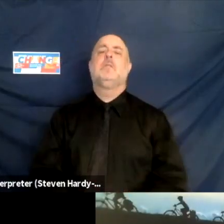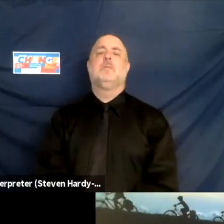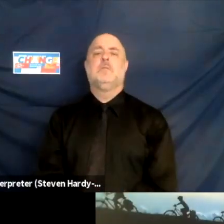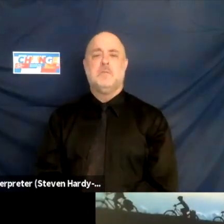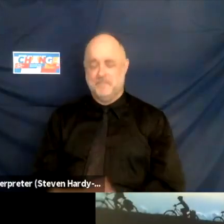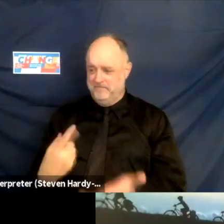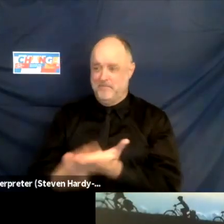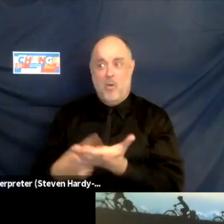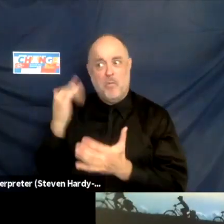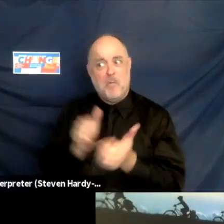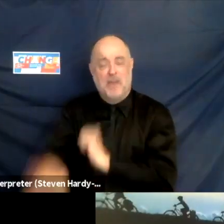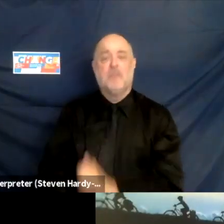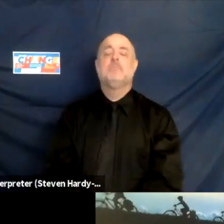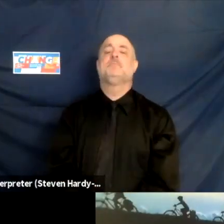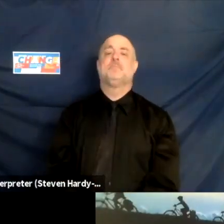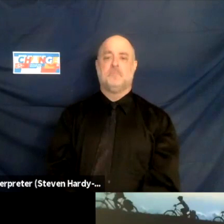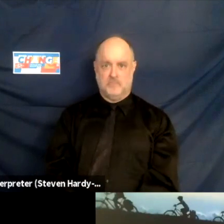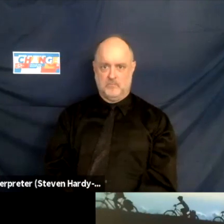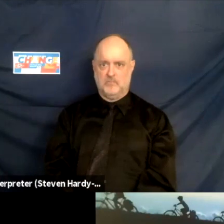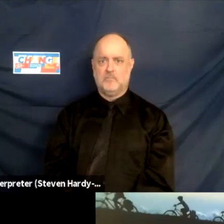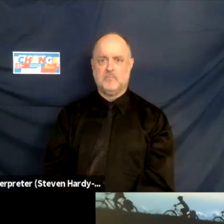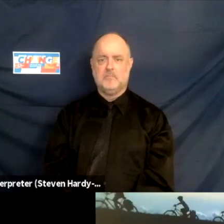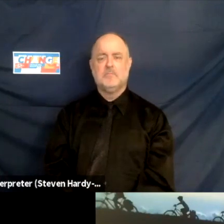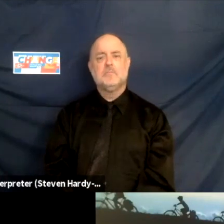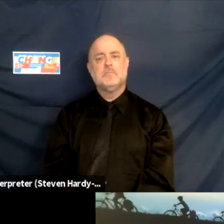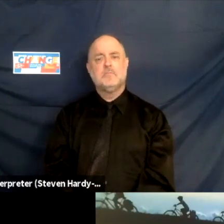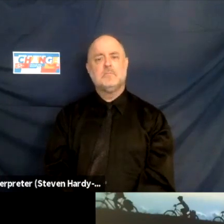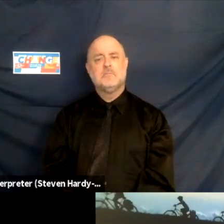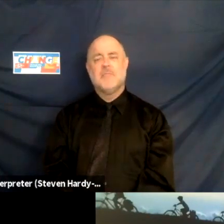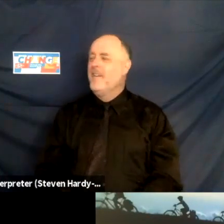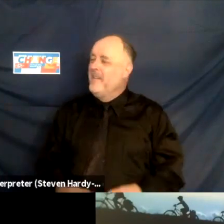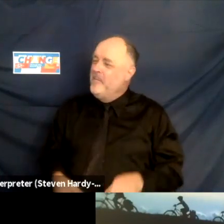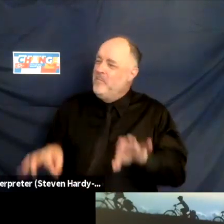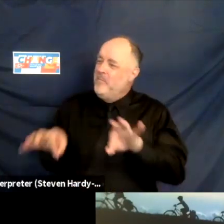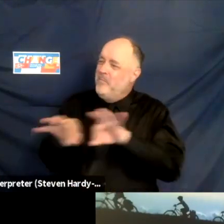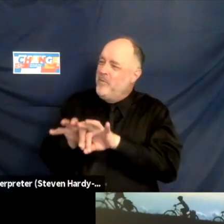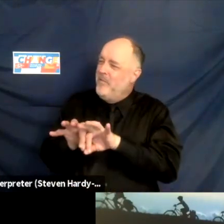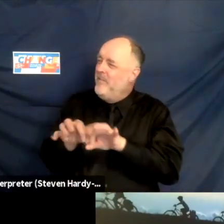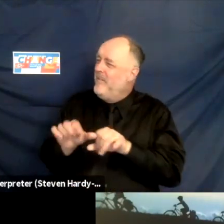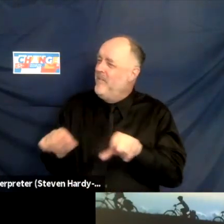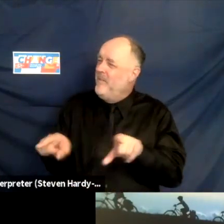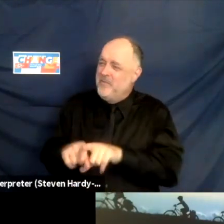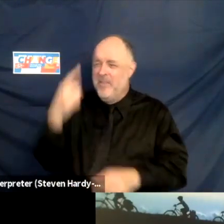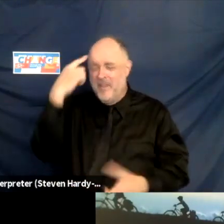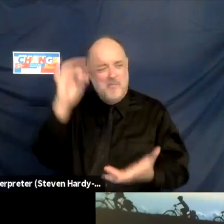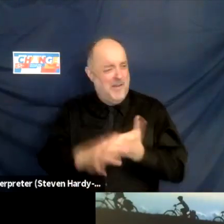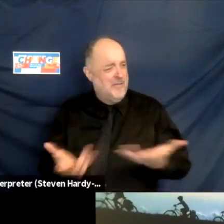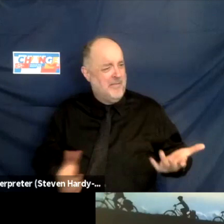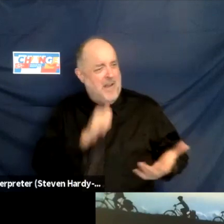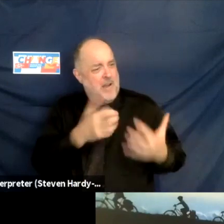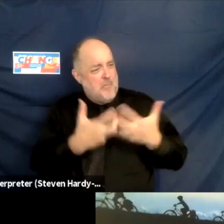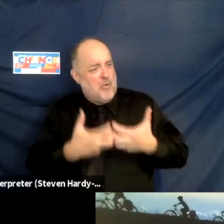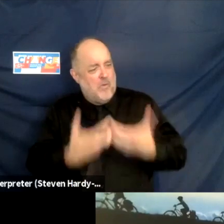when we pass it. Importantly, this is also where non-motorized transportation options like paths for bicycles